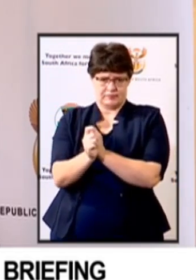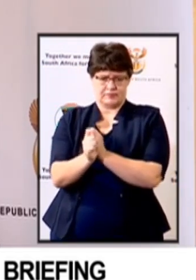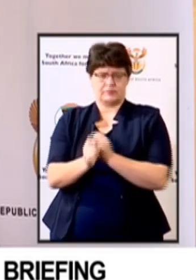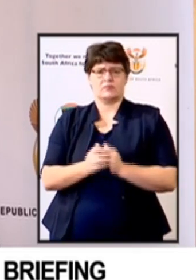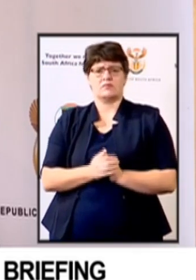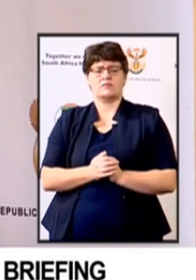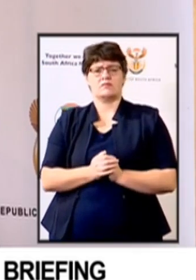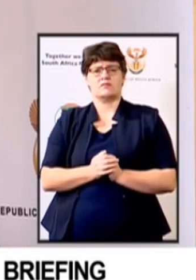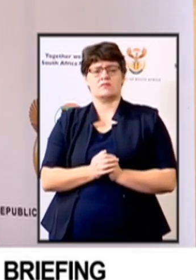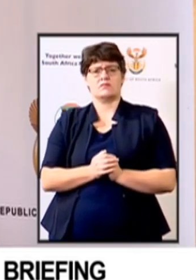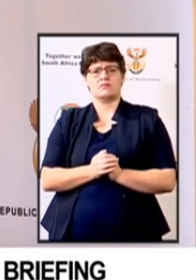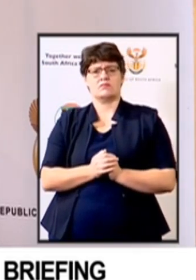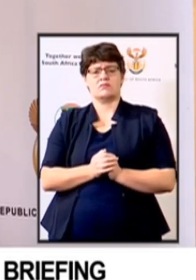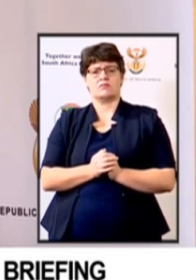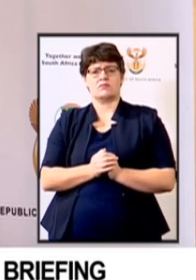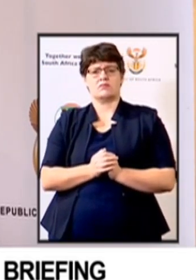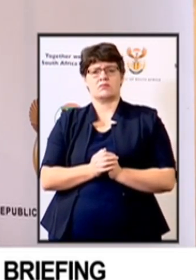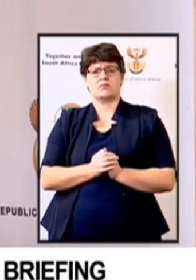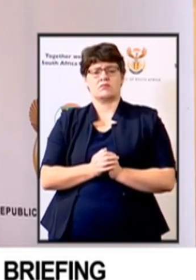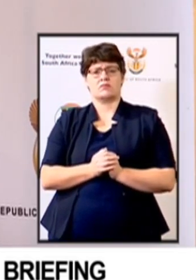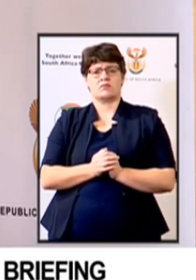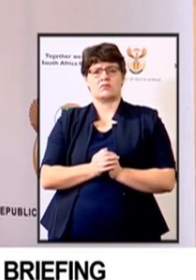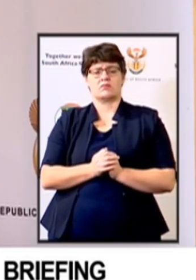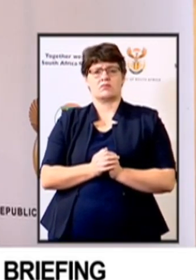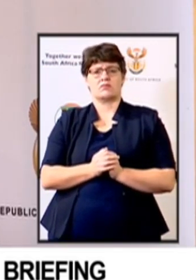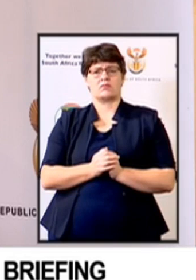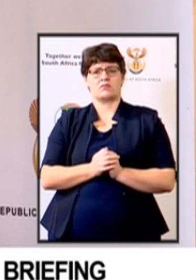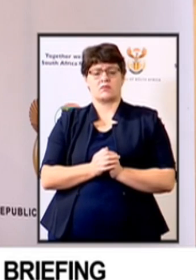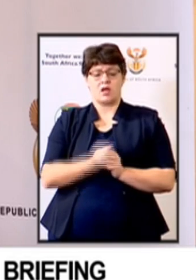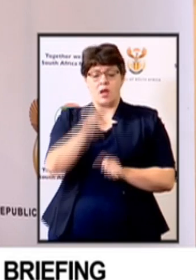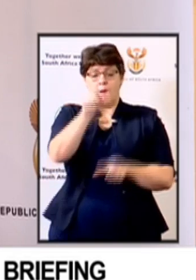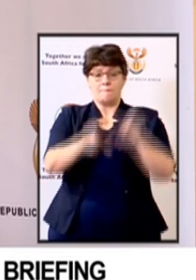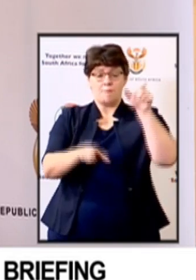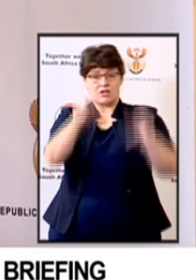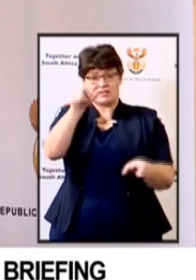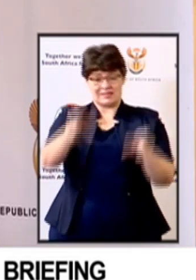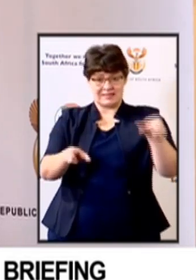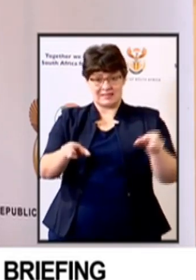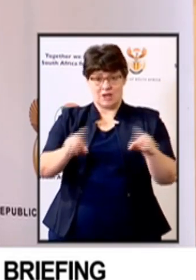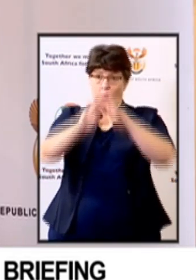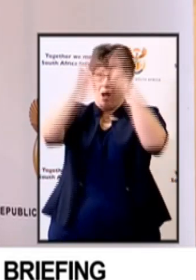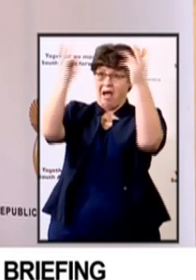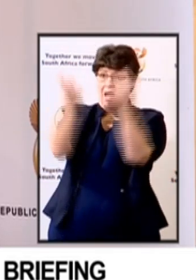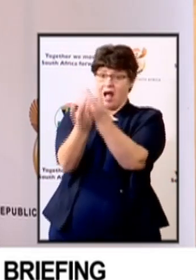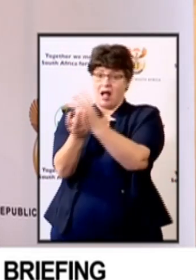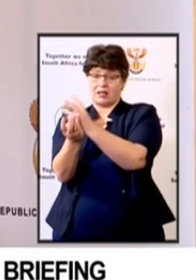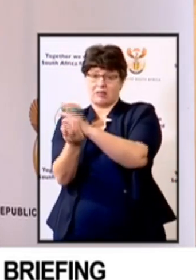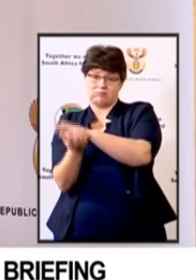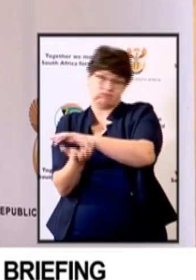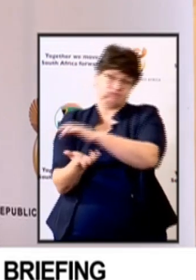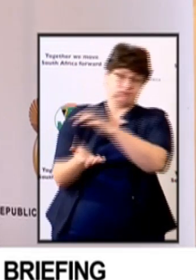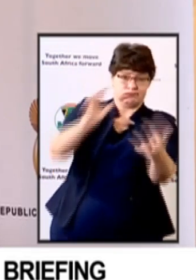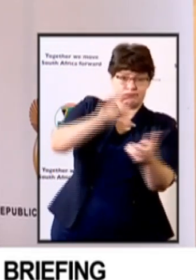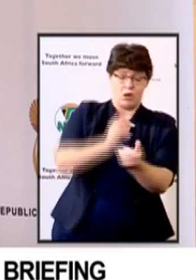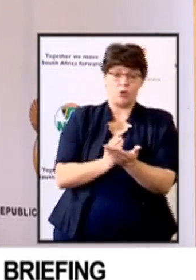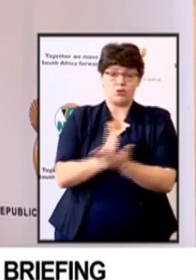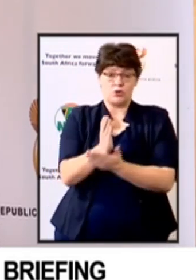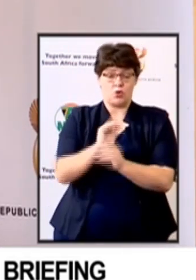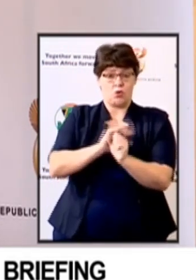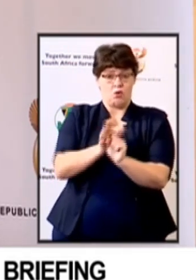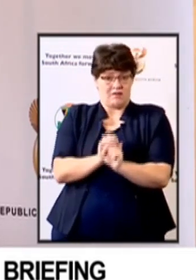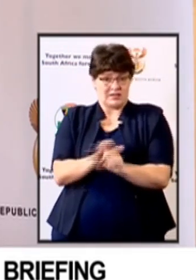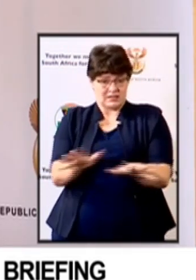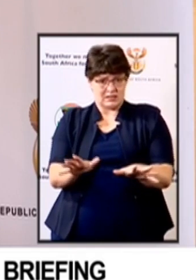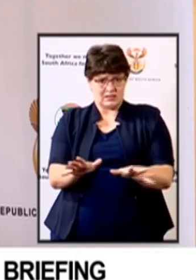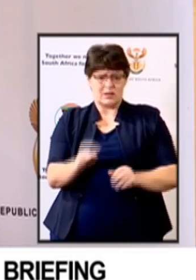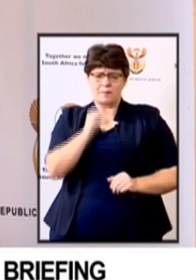When COVID-19 outbreak attacked humanity across the globe, the question arose, what should the role of the